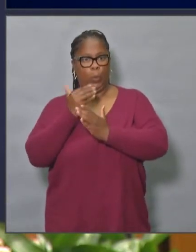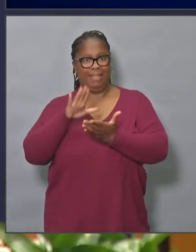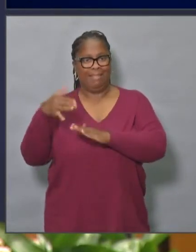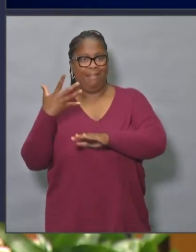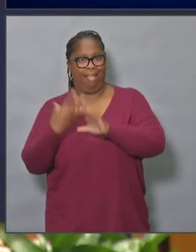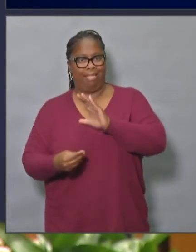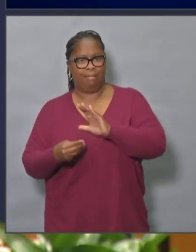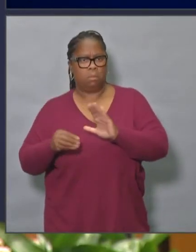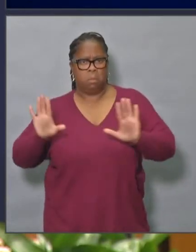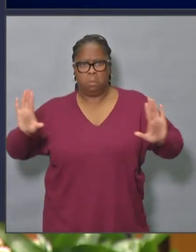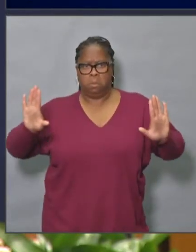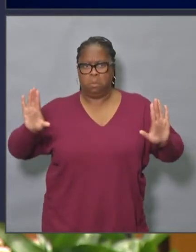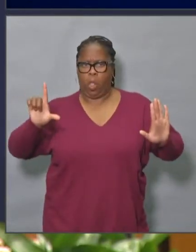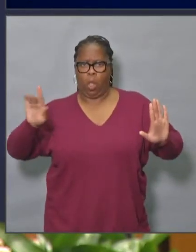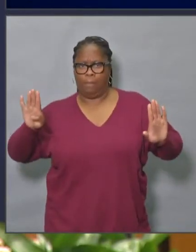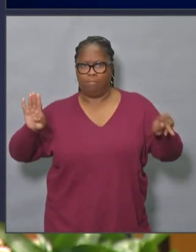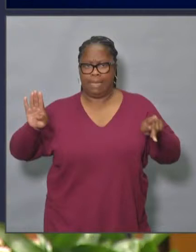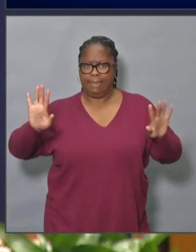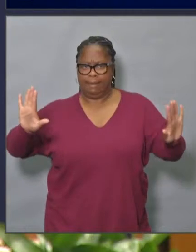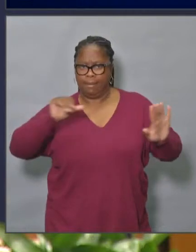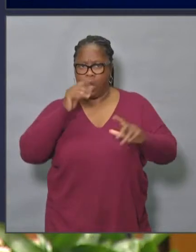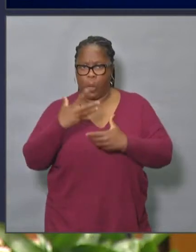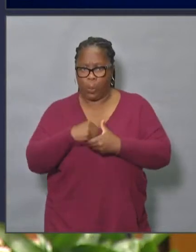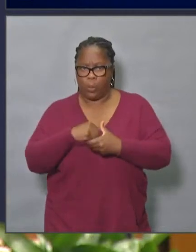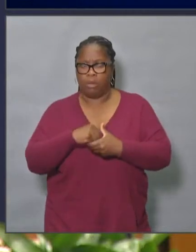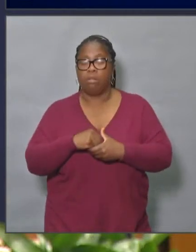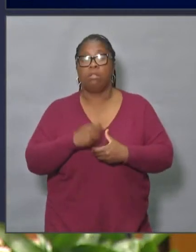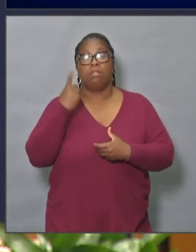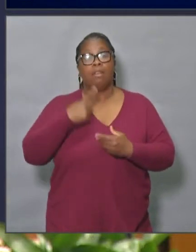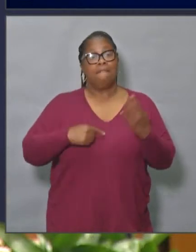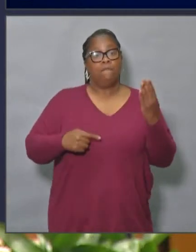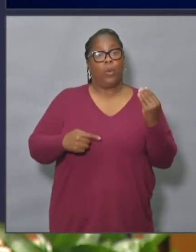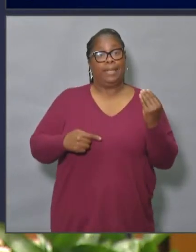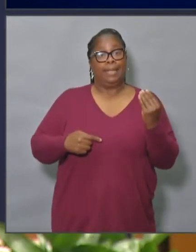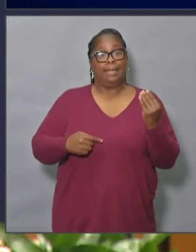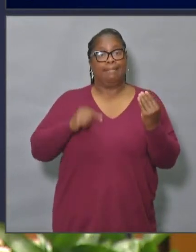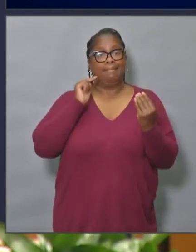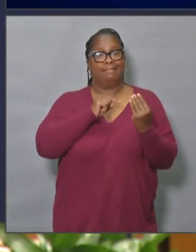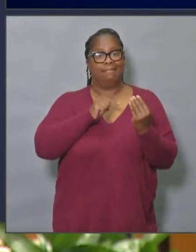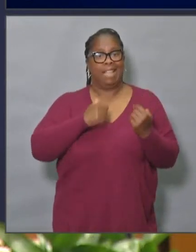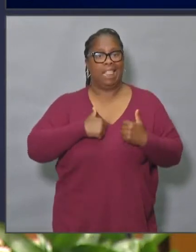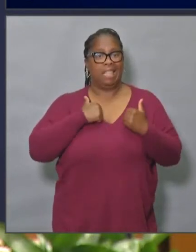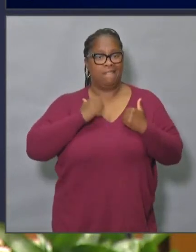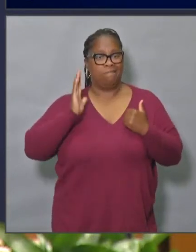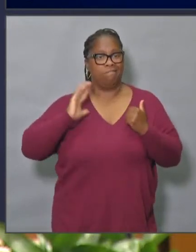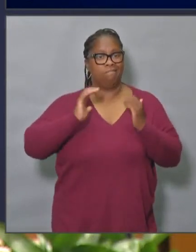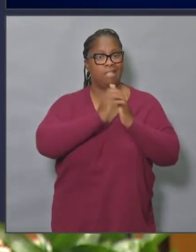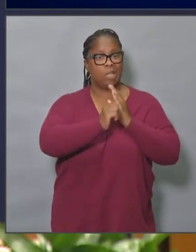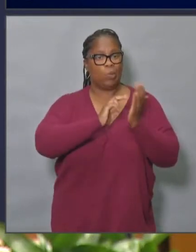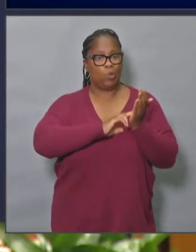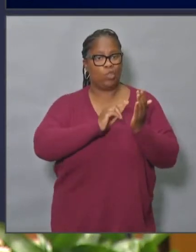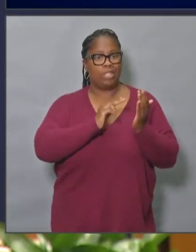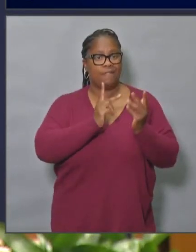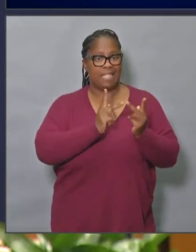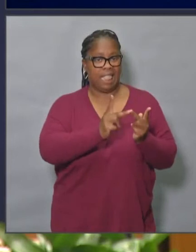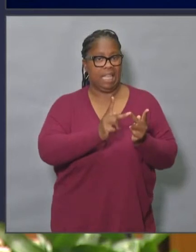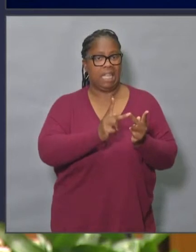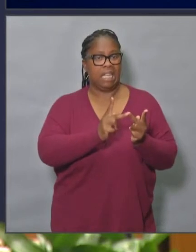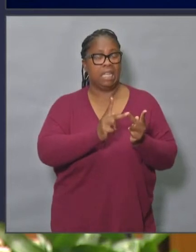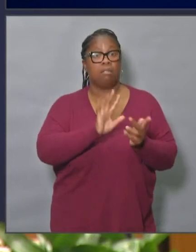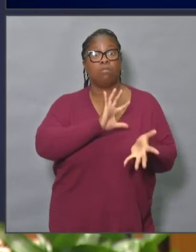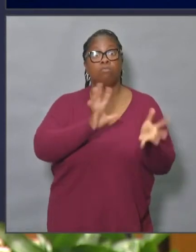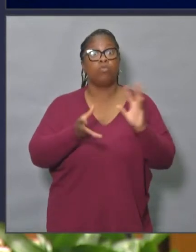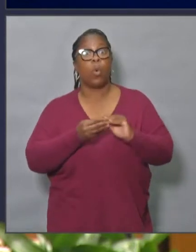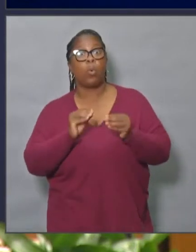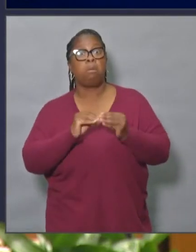Pasadena, 14 were among people who were residing in a skilled nursing facility. This does bring our total number of